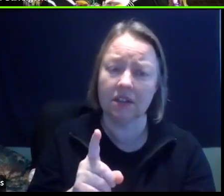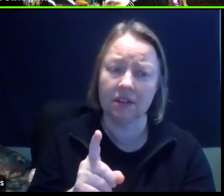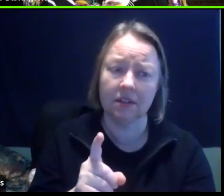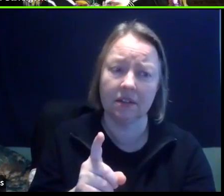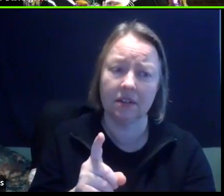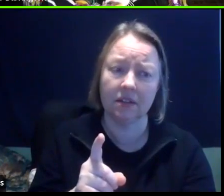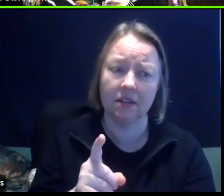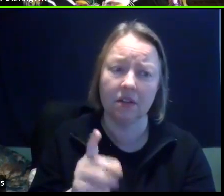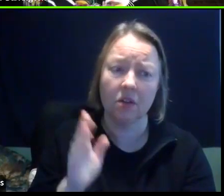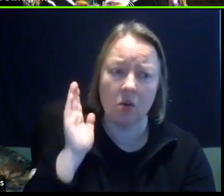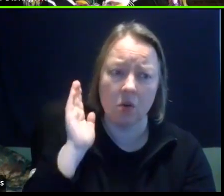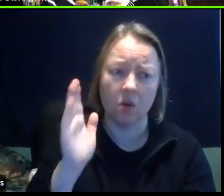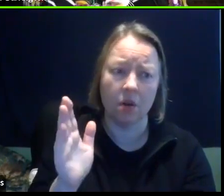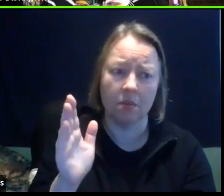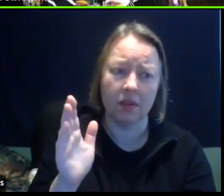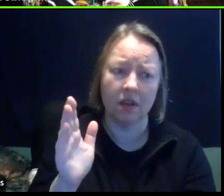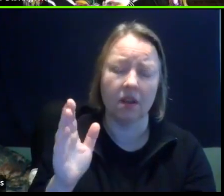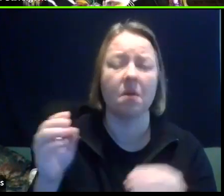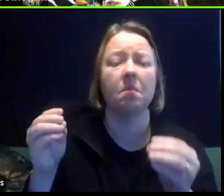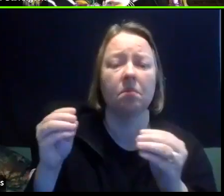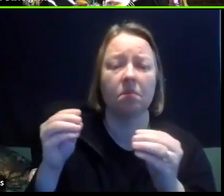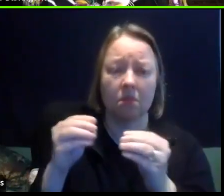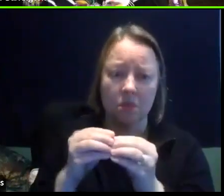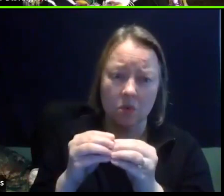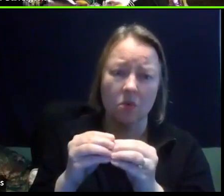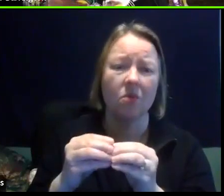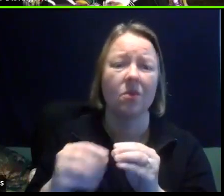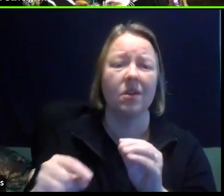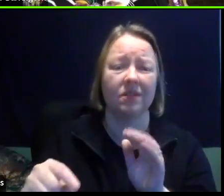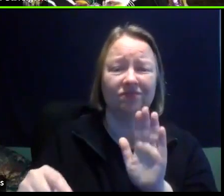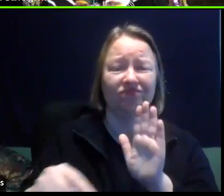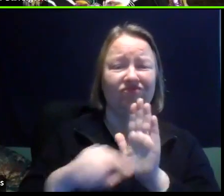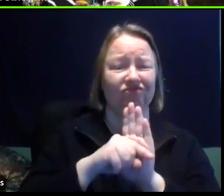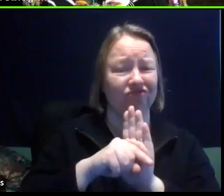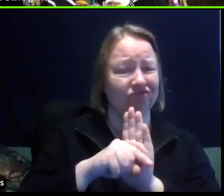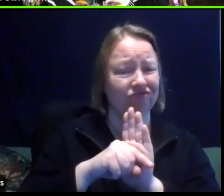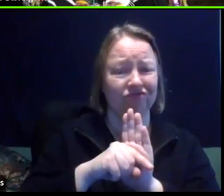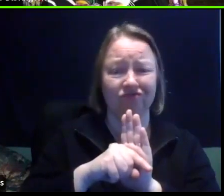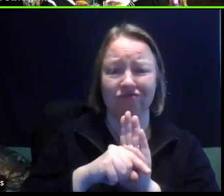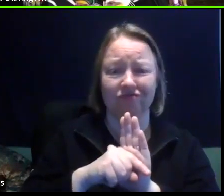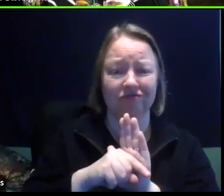will be even more disenfranchised. And